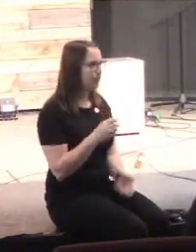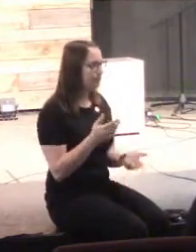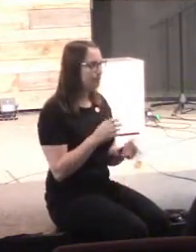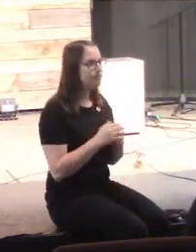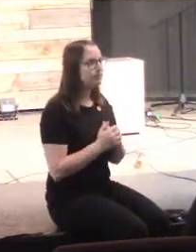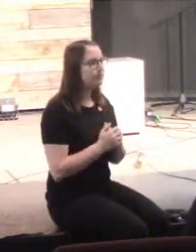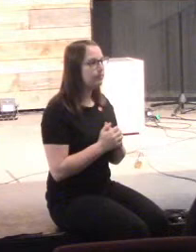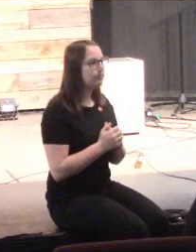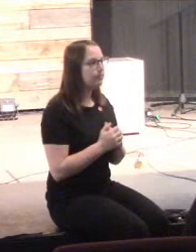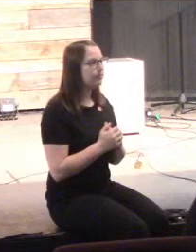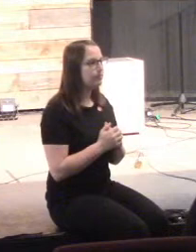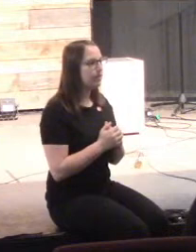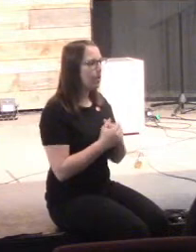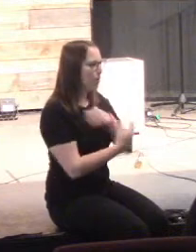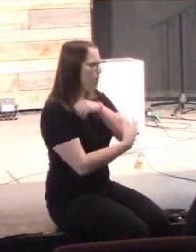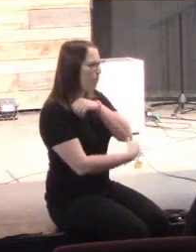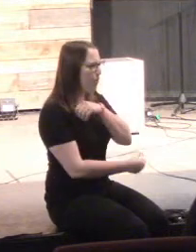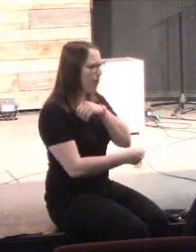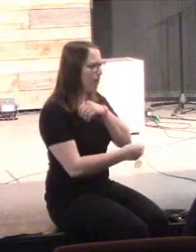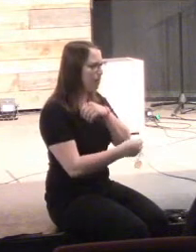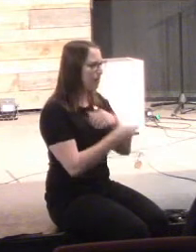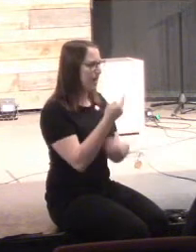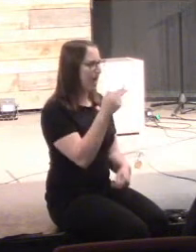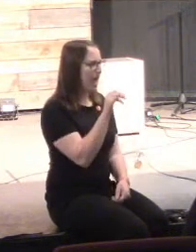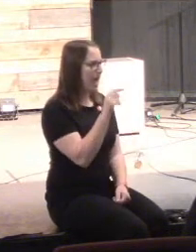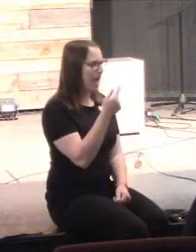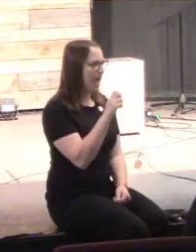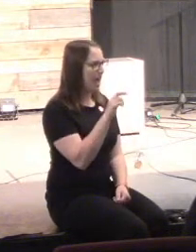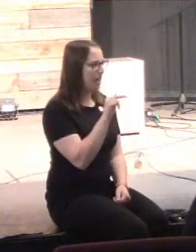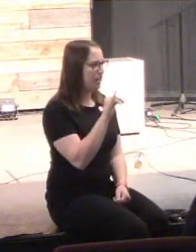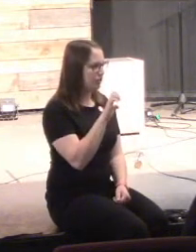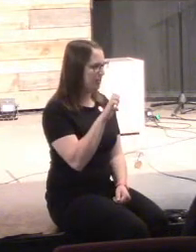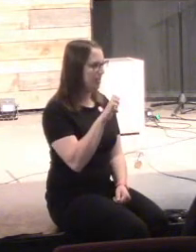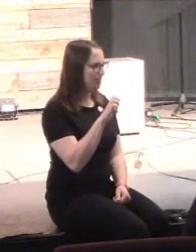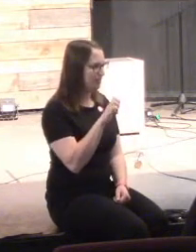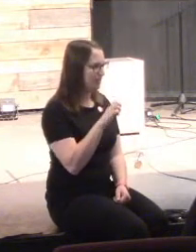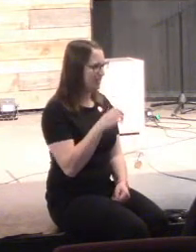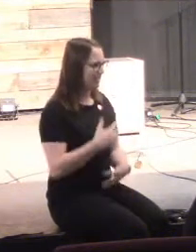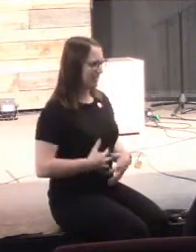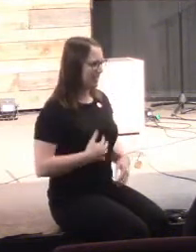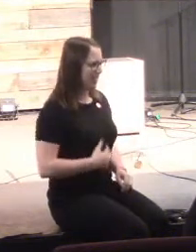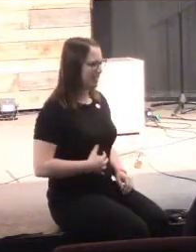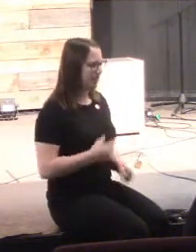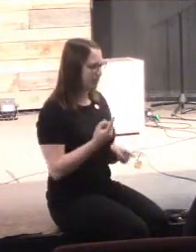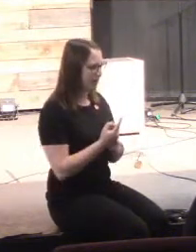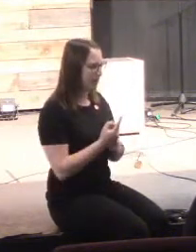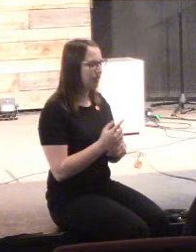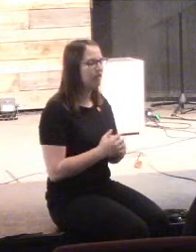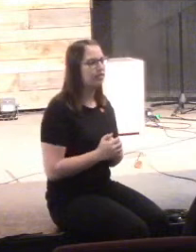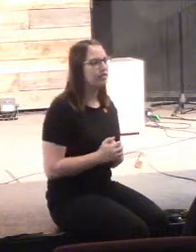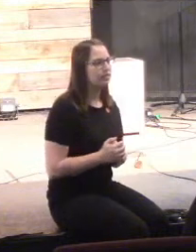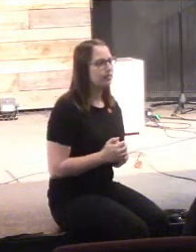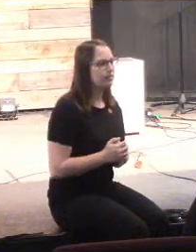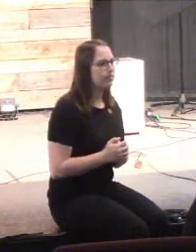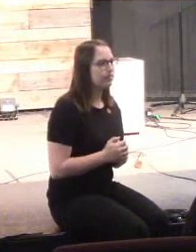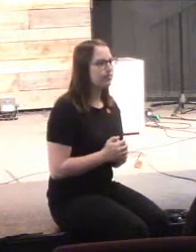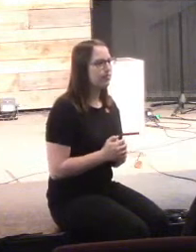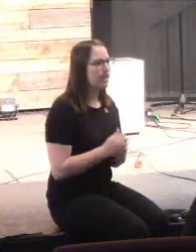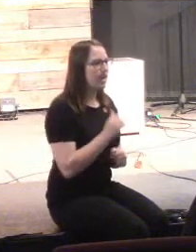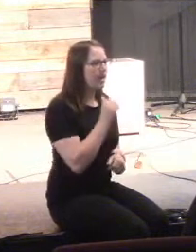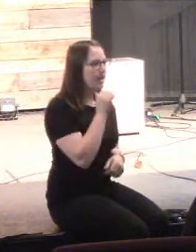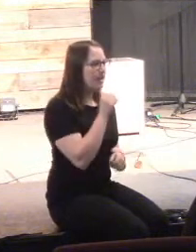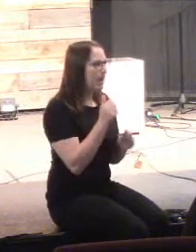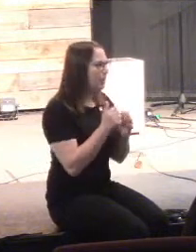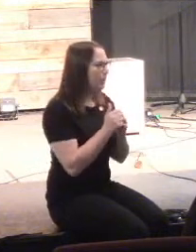poor hygiene, you find disgusting, right? Hanging out with unsavory